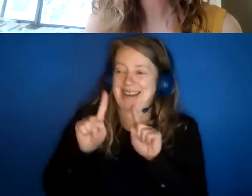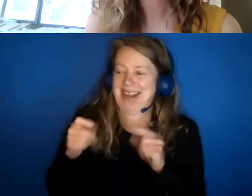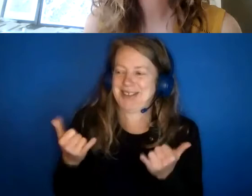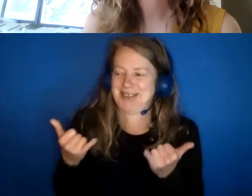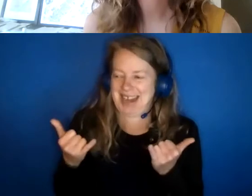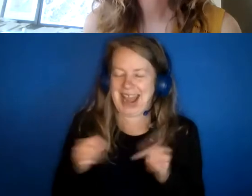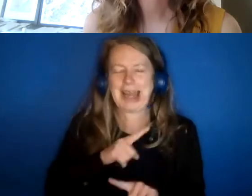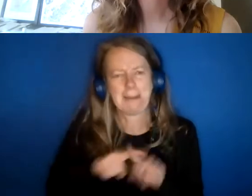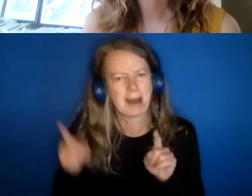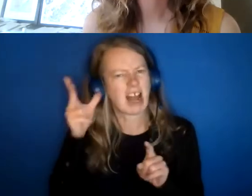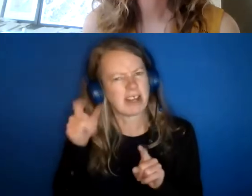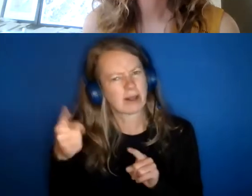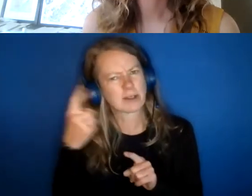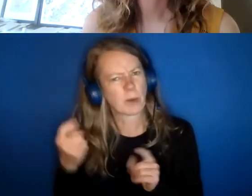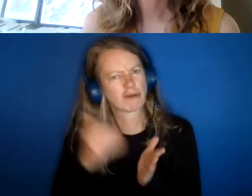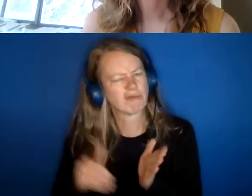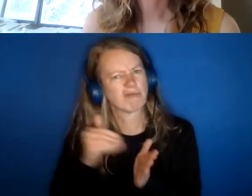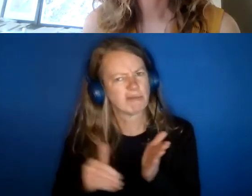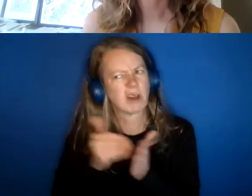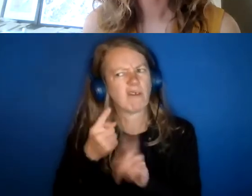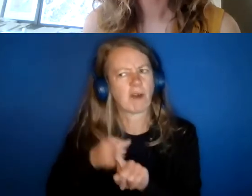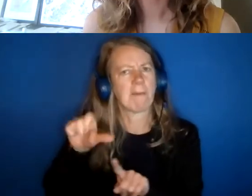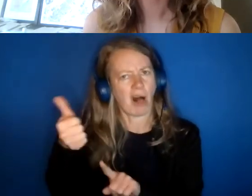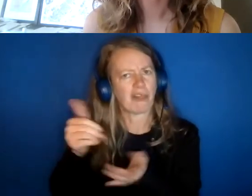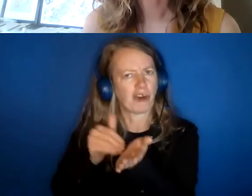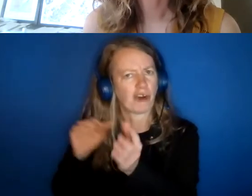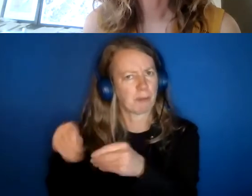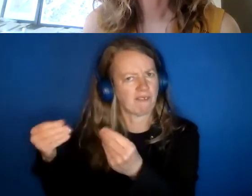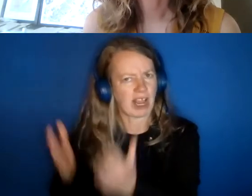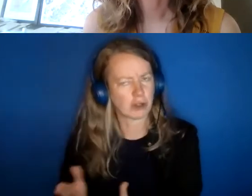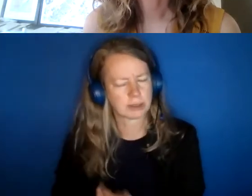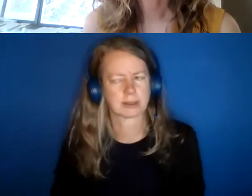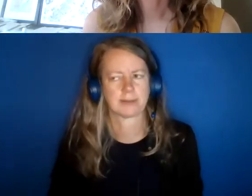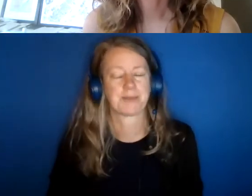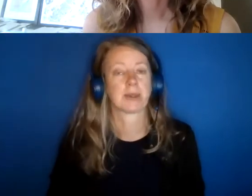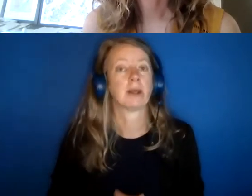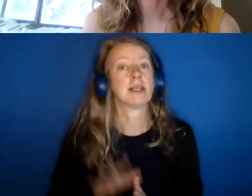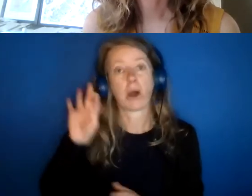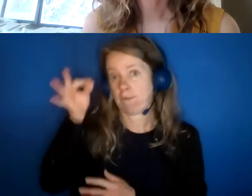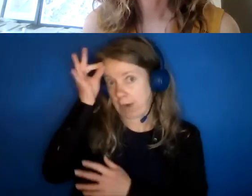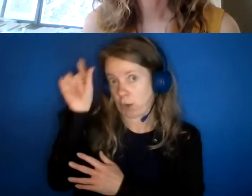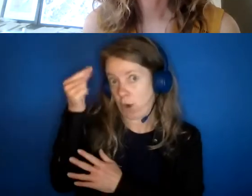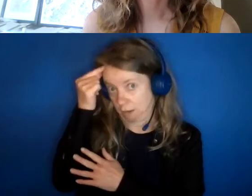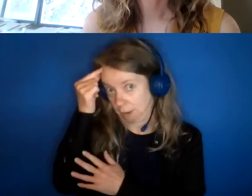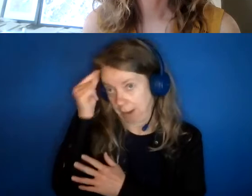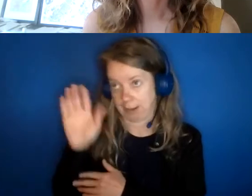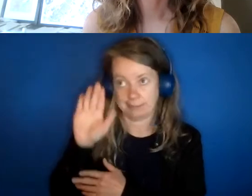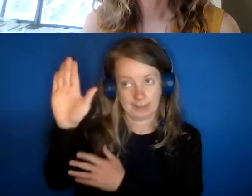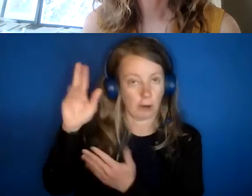I've been getting more and more frequently from other providers, is so the federal government program,